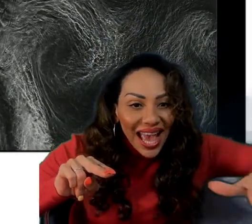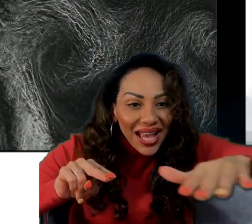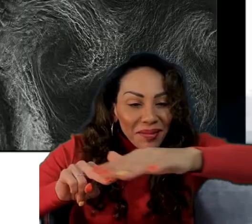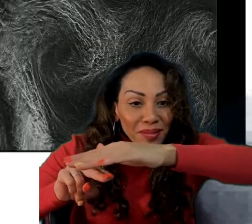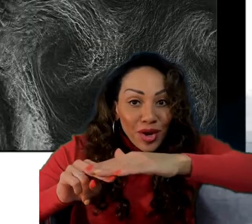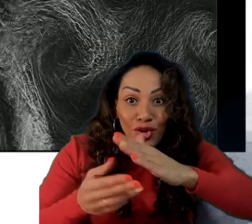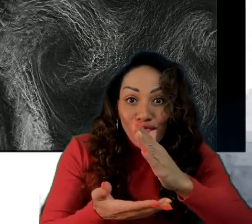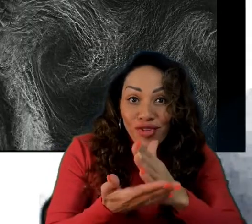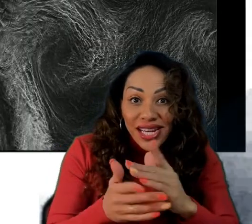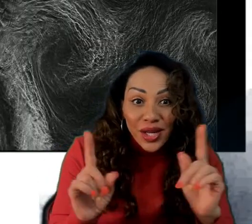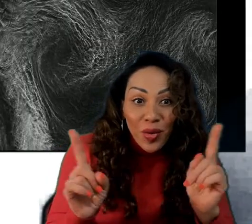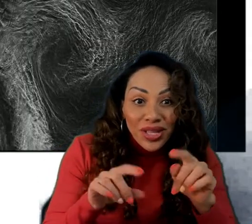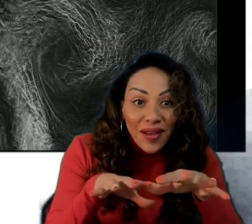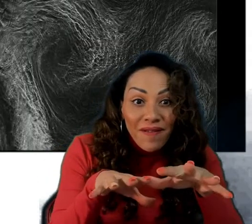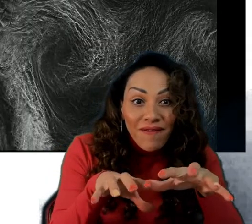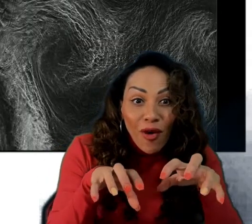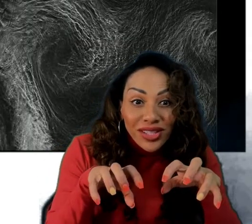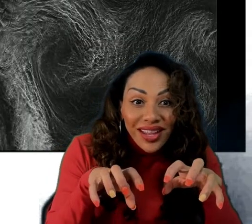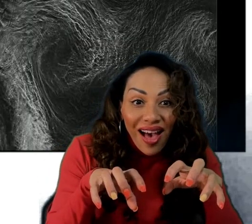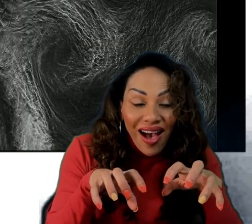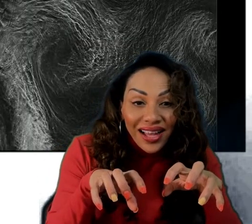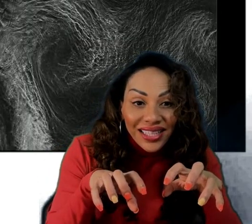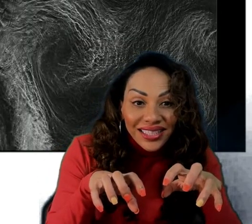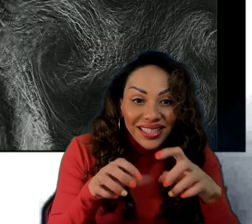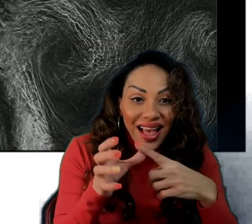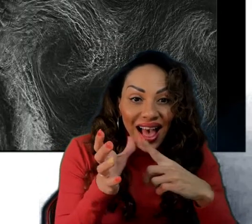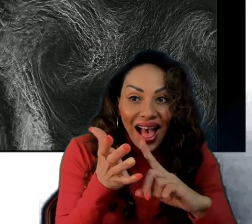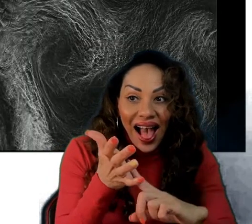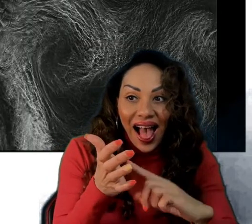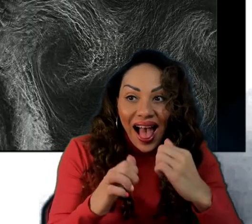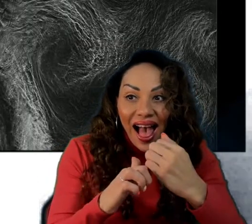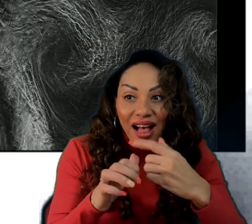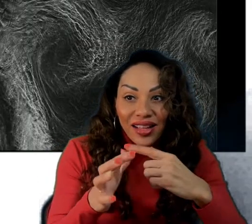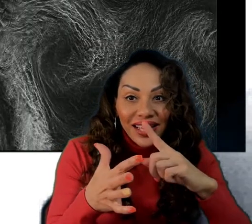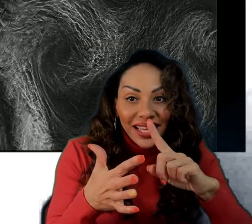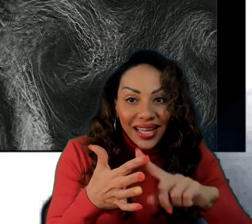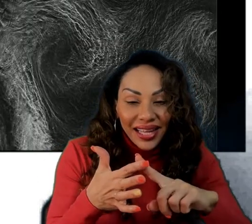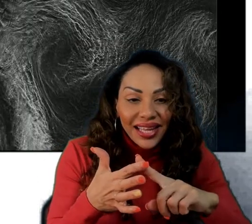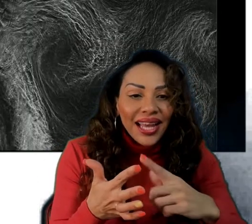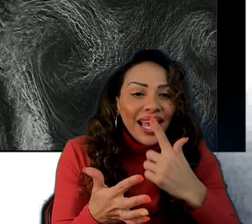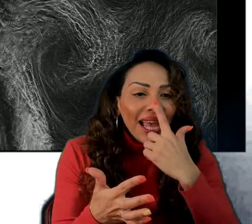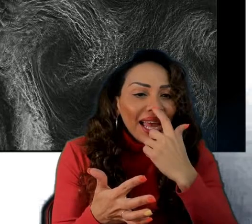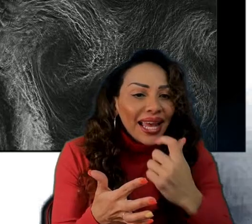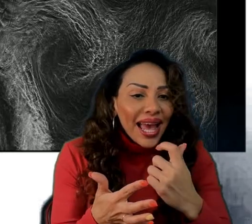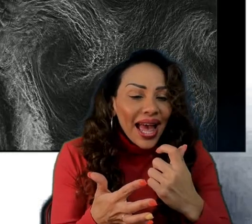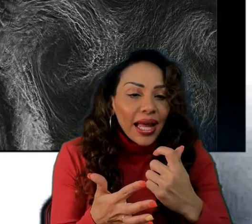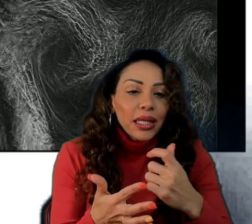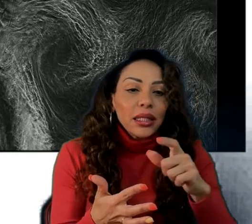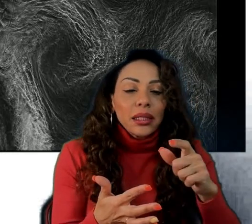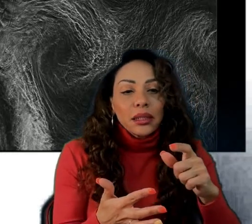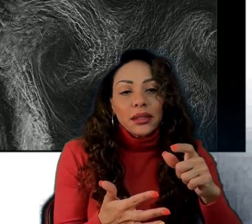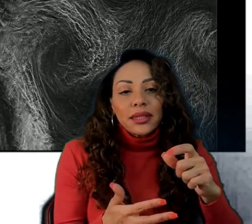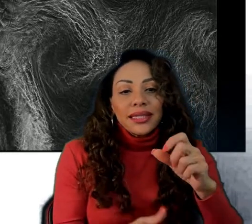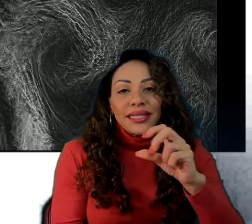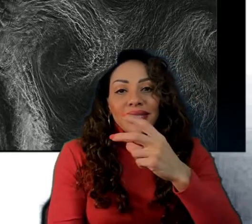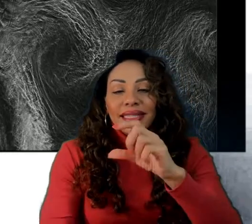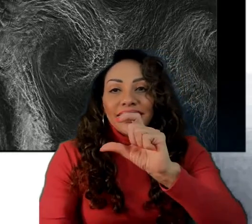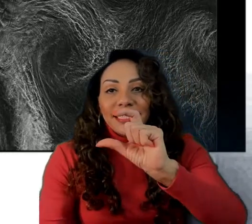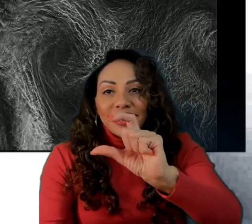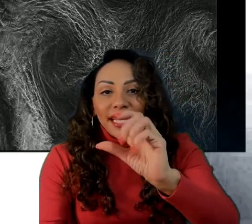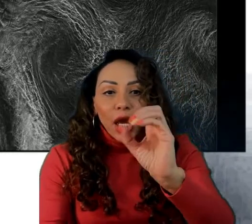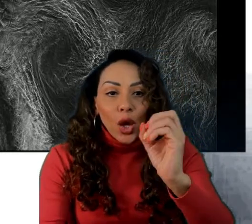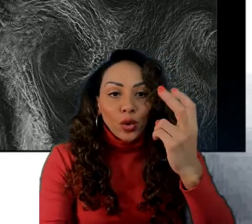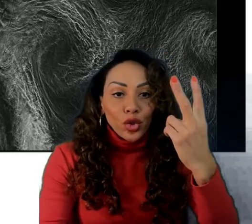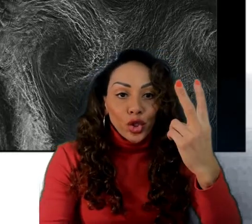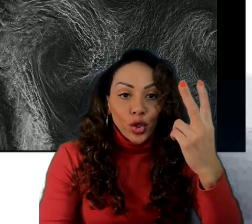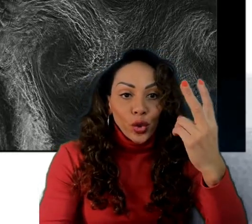So algae is also really important for giving oxygen and drawing down carbon and supporting ecosystems.